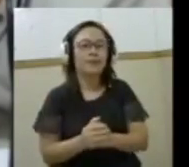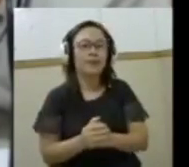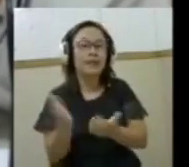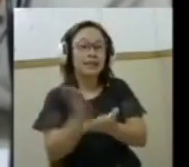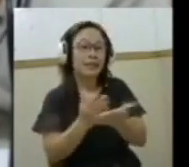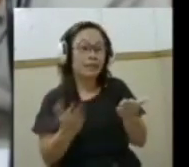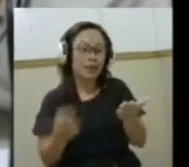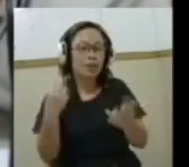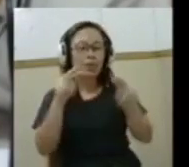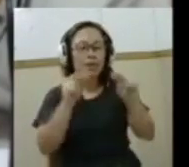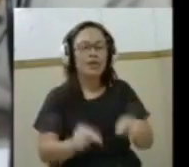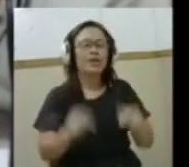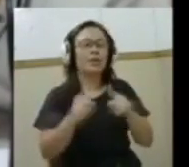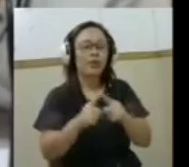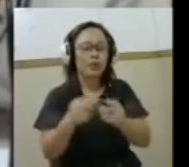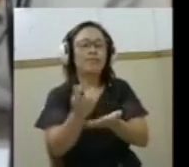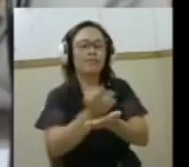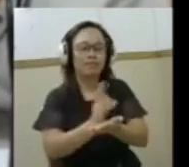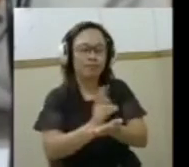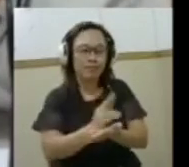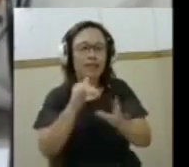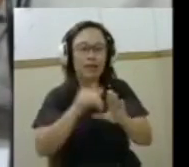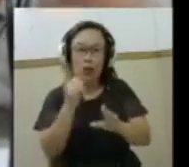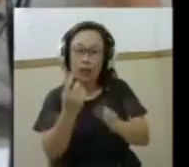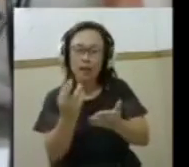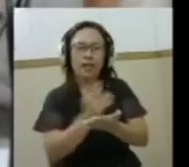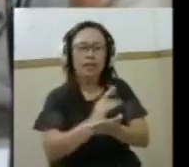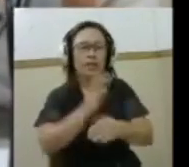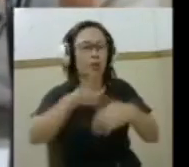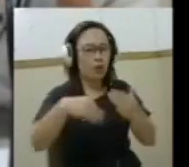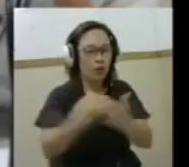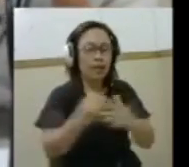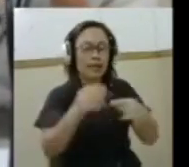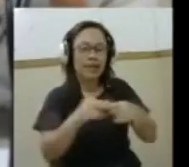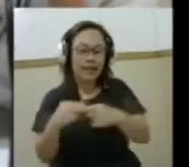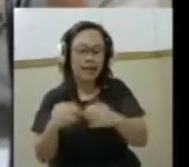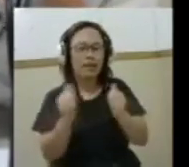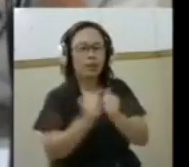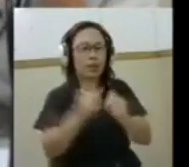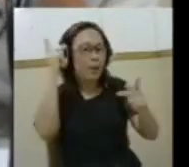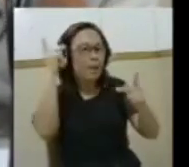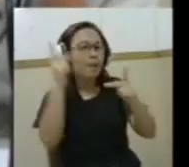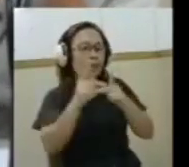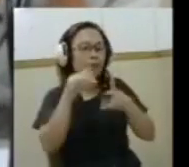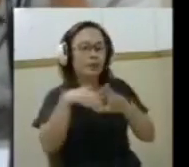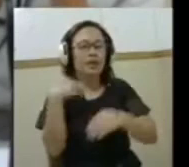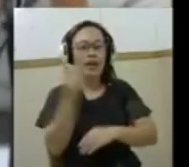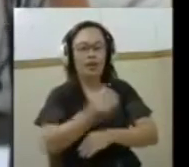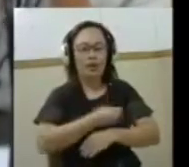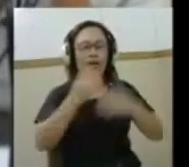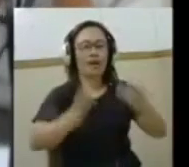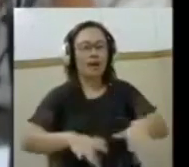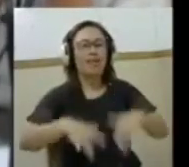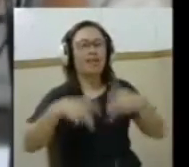something, we need to research. Only in research, with the guidance of Almighty, we can find purpose of our lives. Wow,